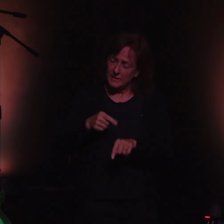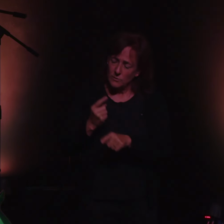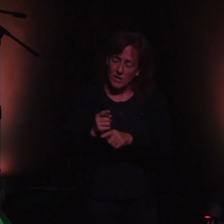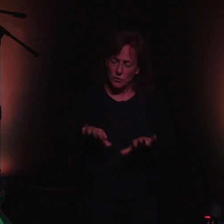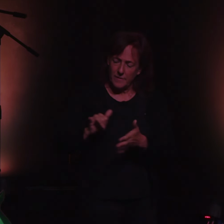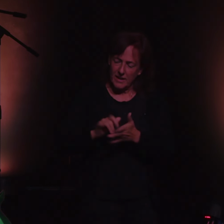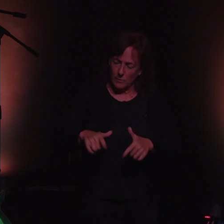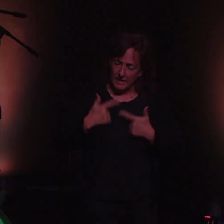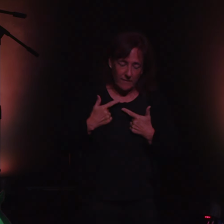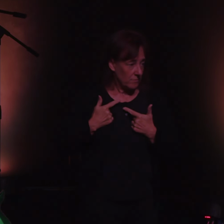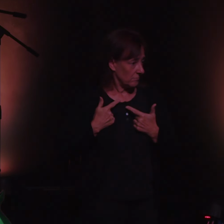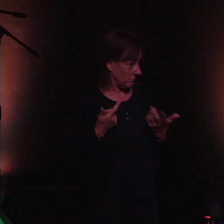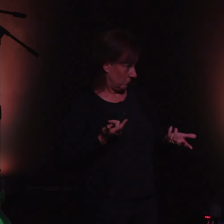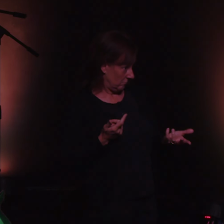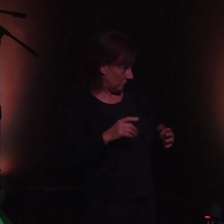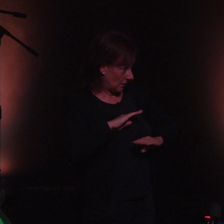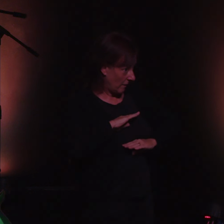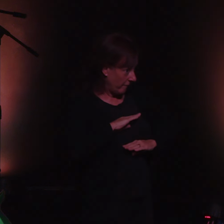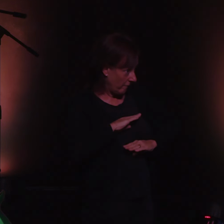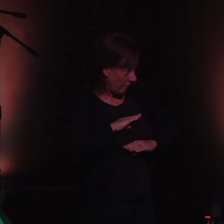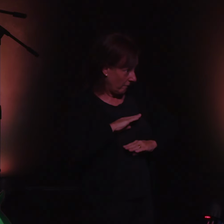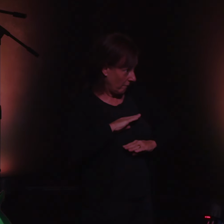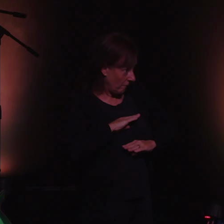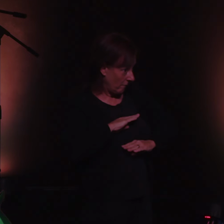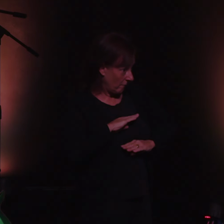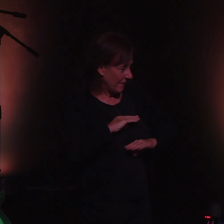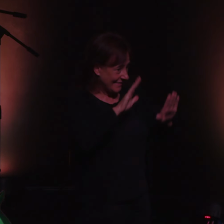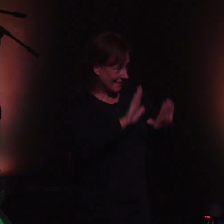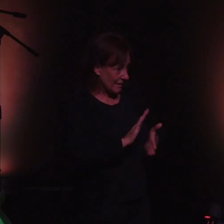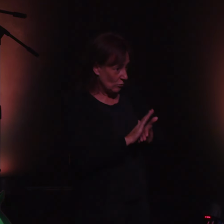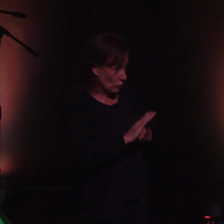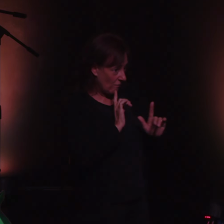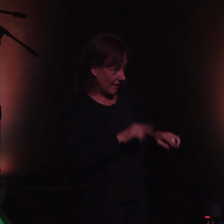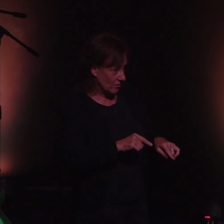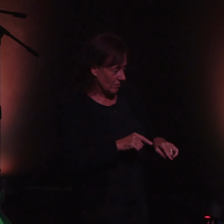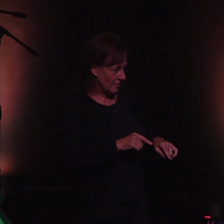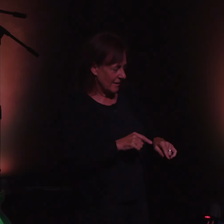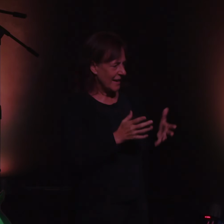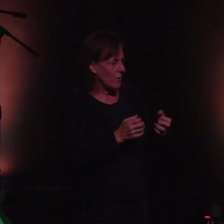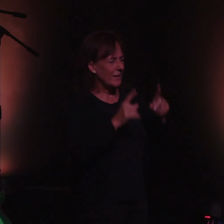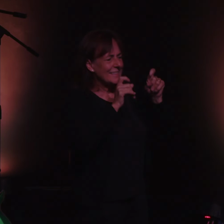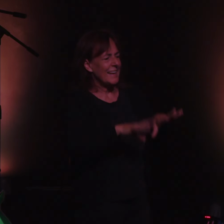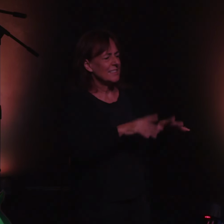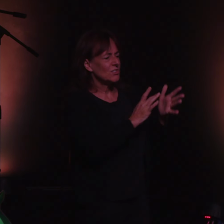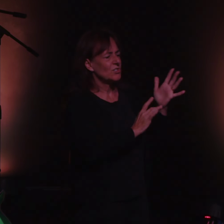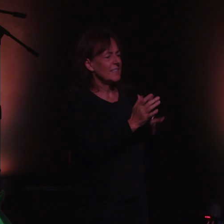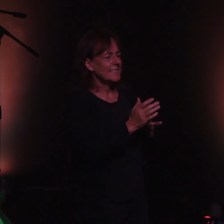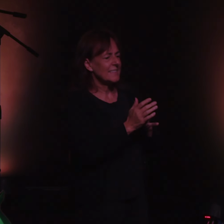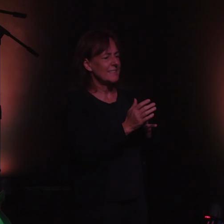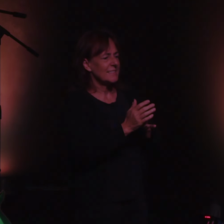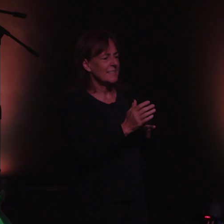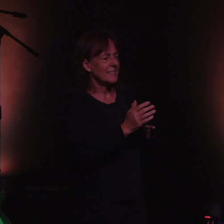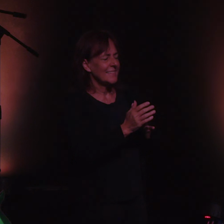this and you will live." So stop right there. Dude got the Sunday school answer. He wanted to test Jesus, and Jesus, in